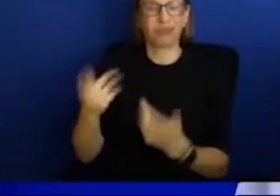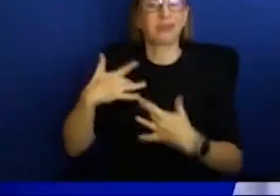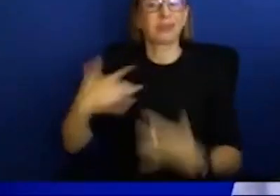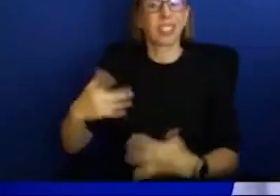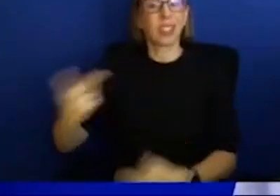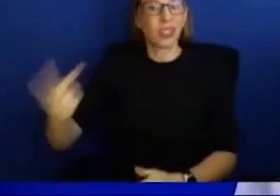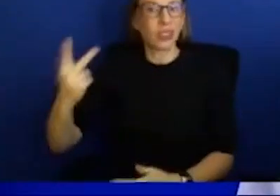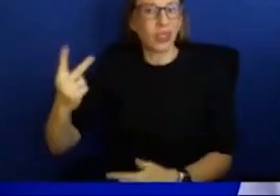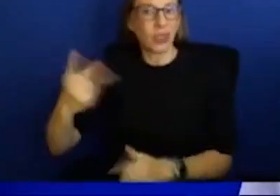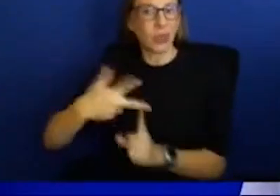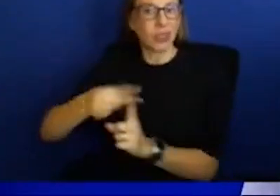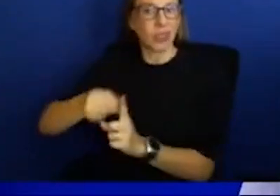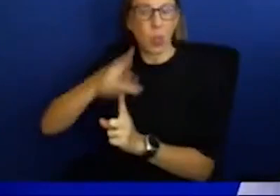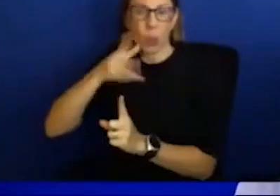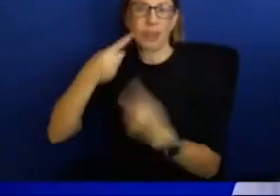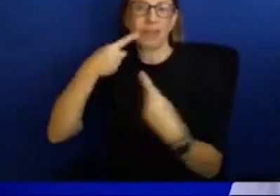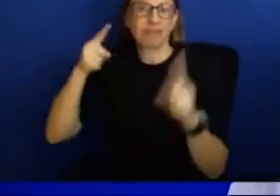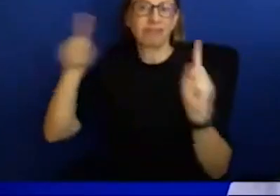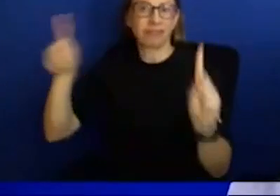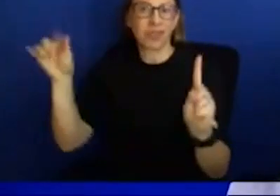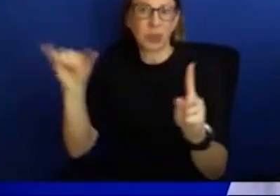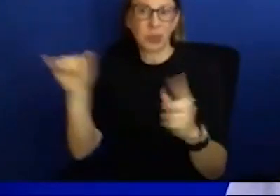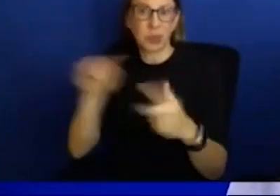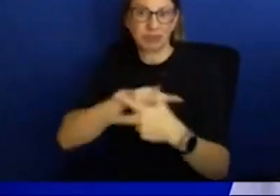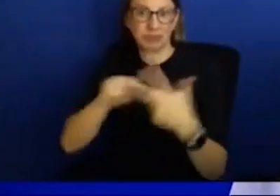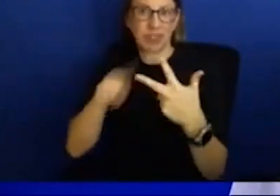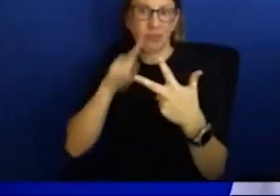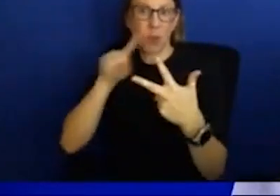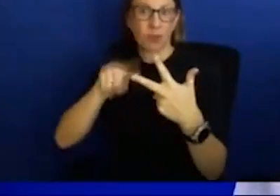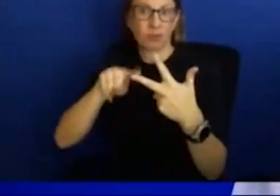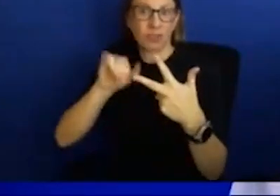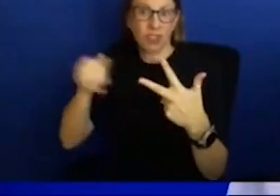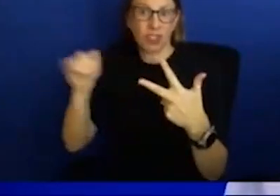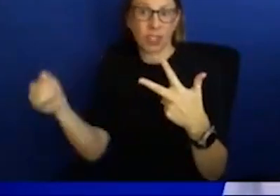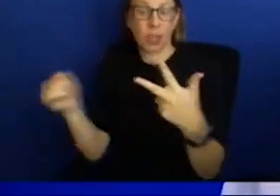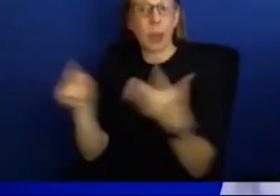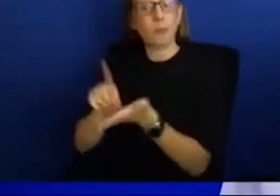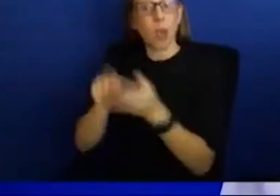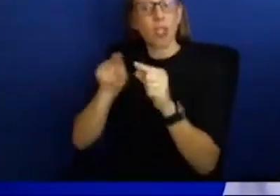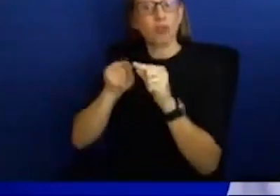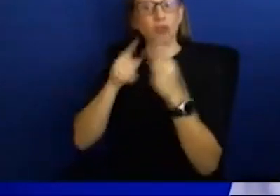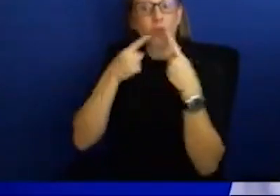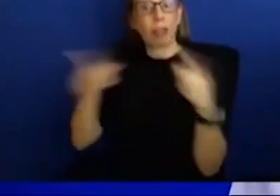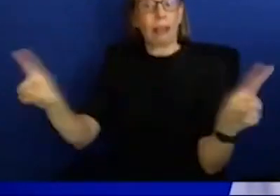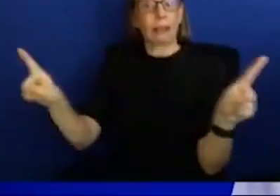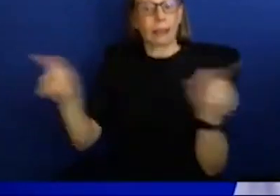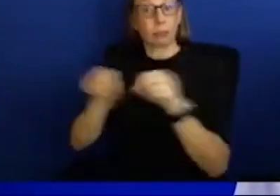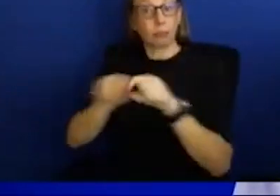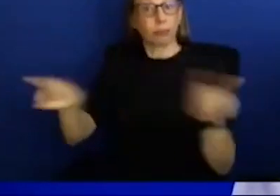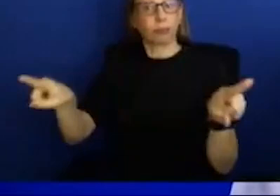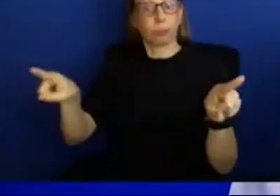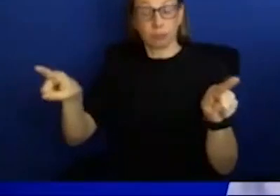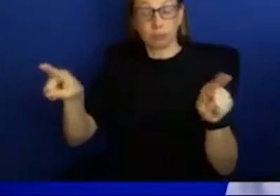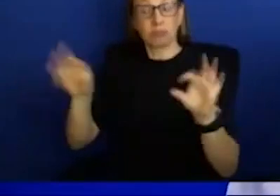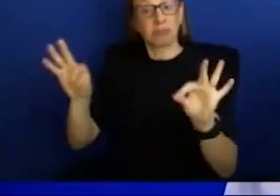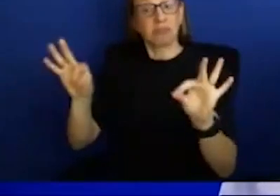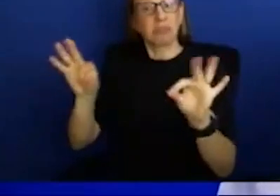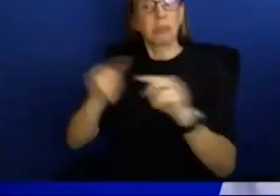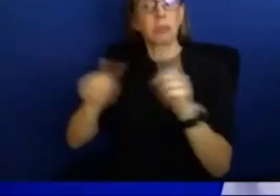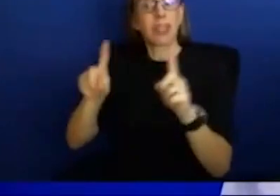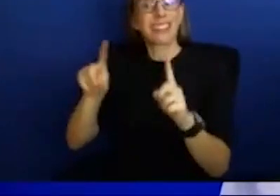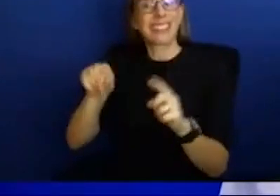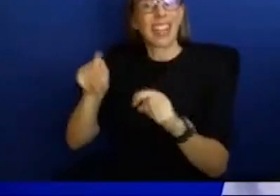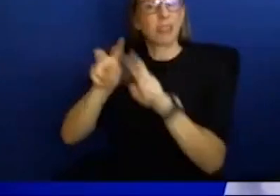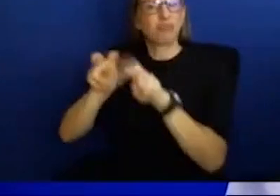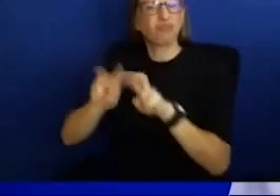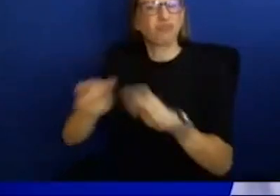would be efficacious as well. Now, we've seen the press release, would still like to see all of the data, but I think it's just consistent with what we have seen with